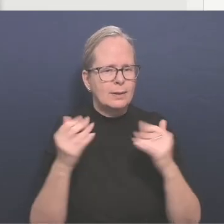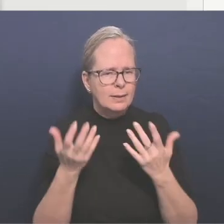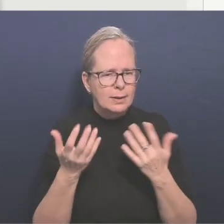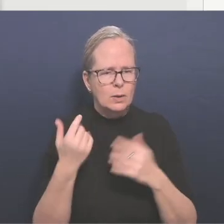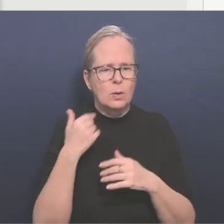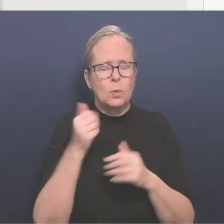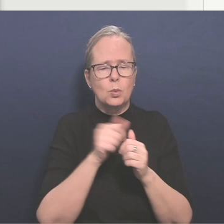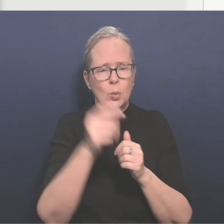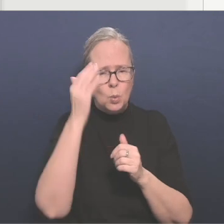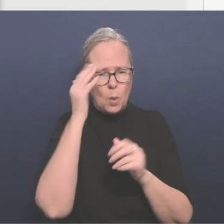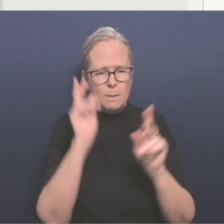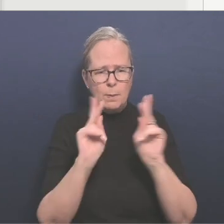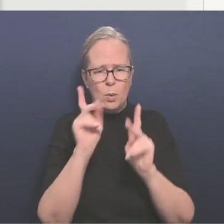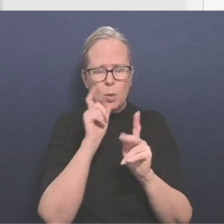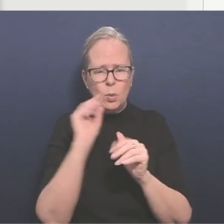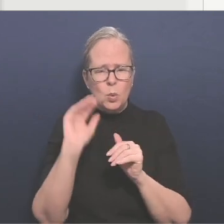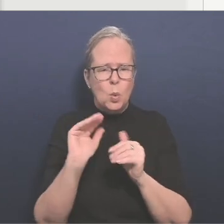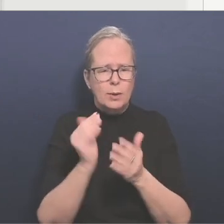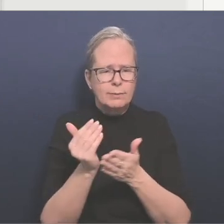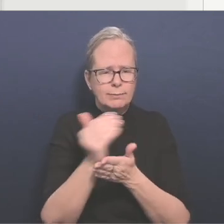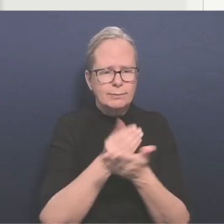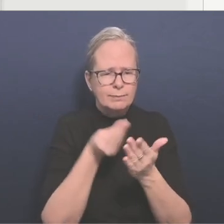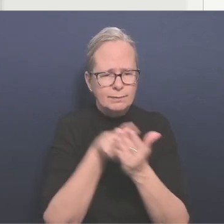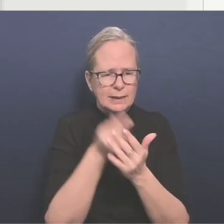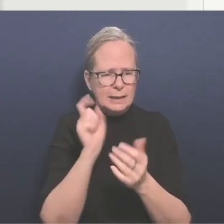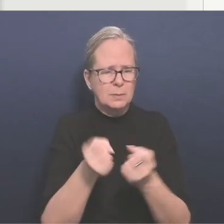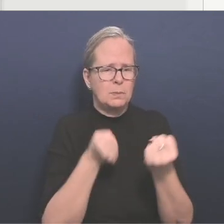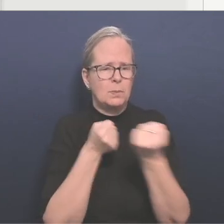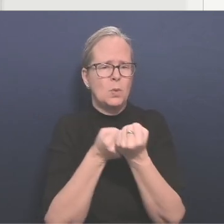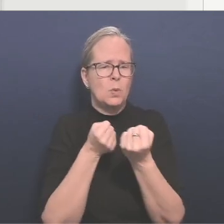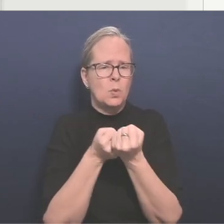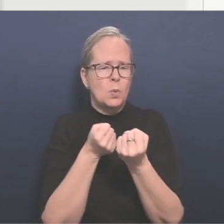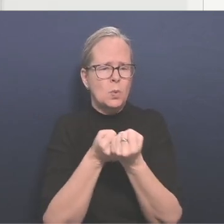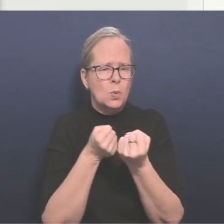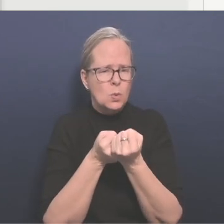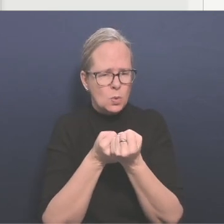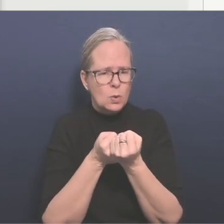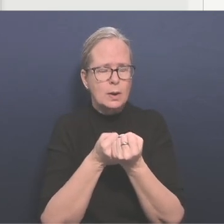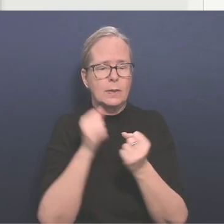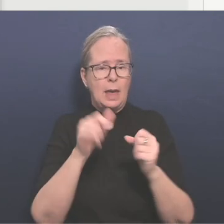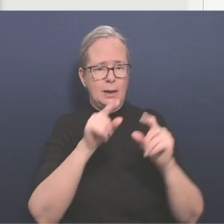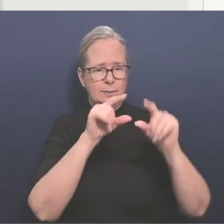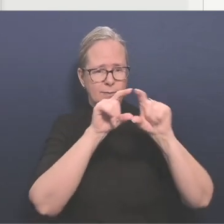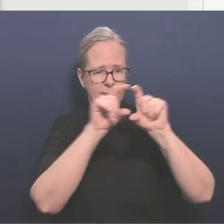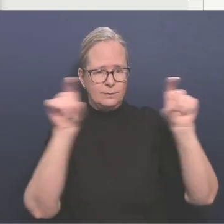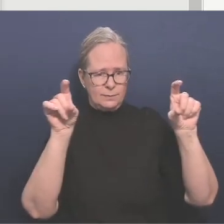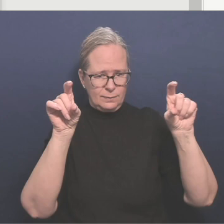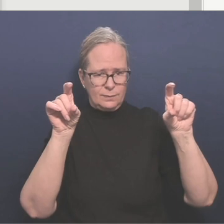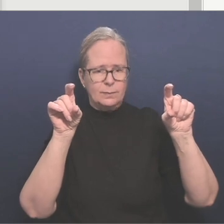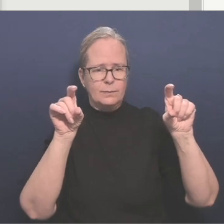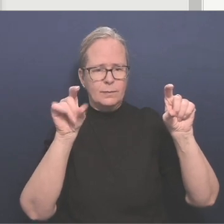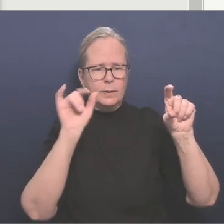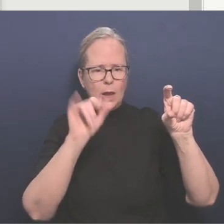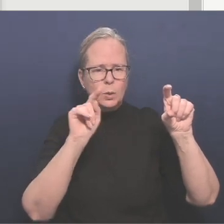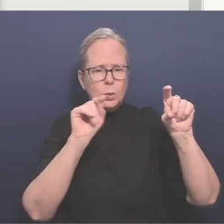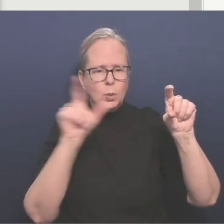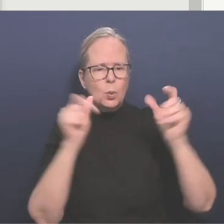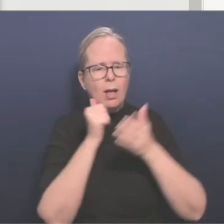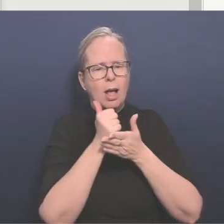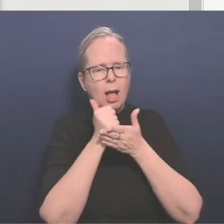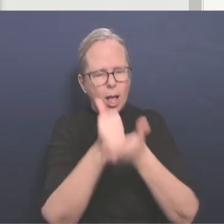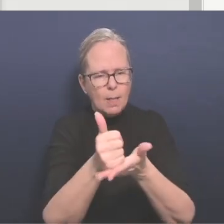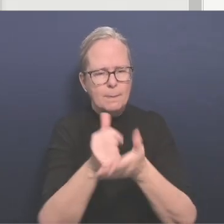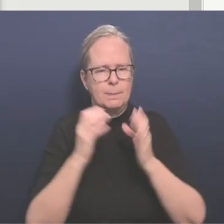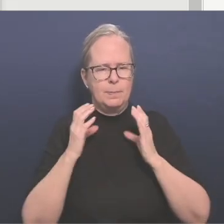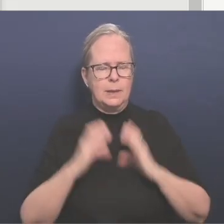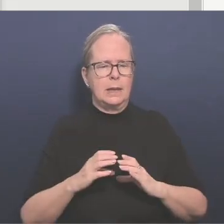benefits and keep track of each phase of the application and which benefits they're applying for. It's a